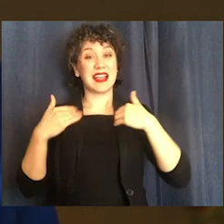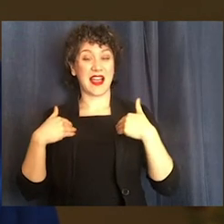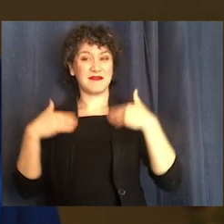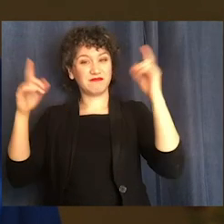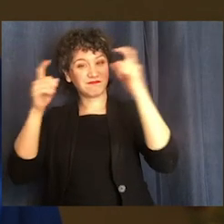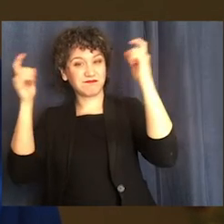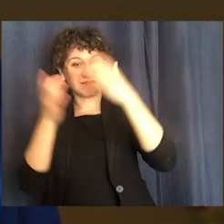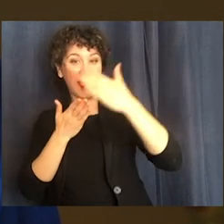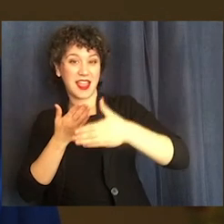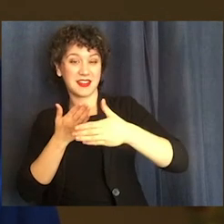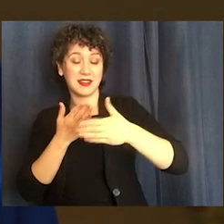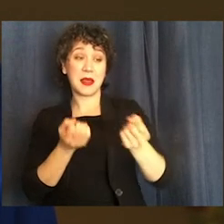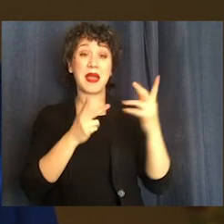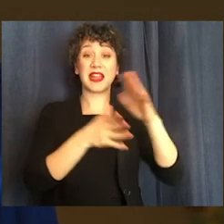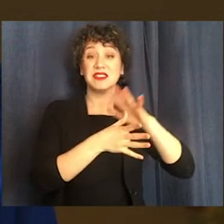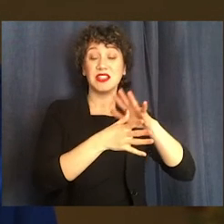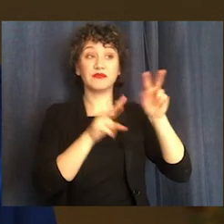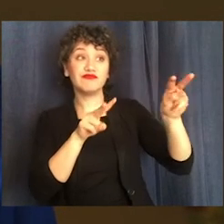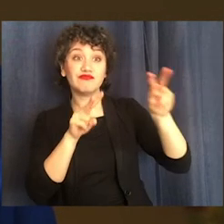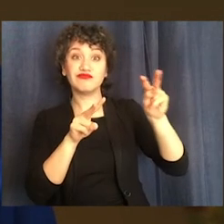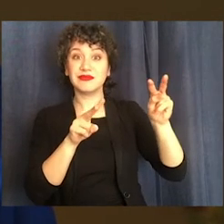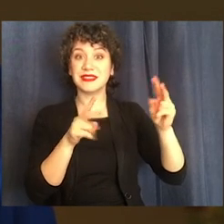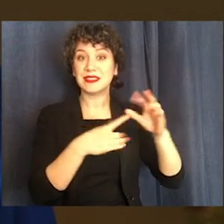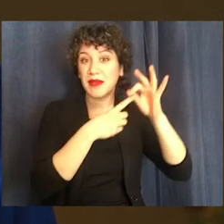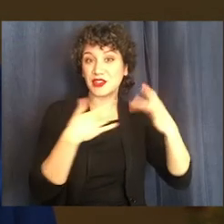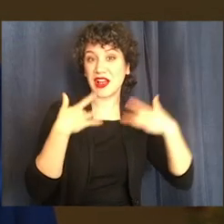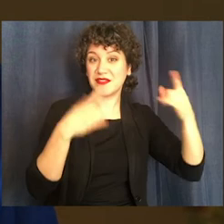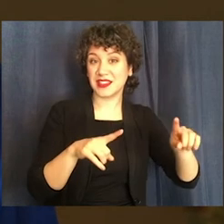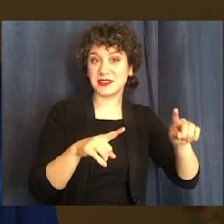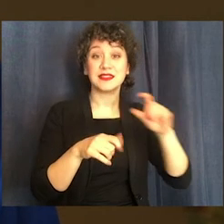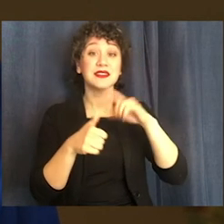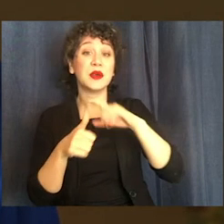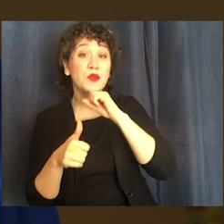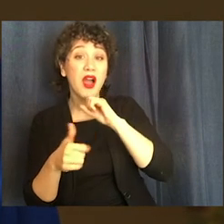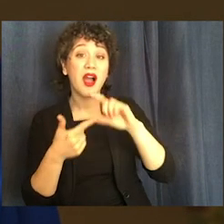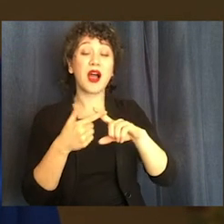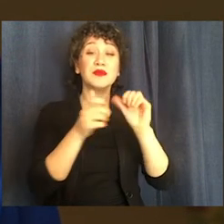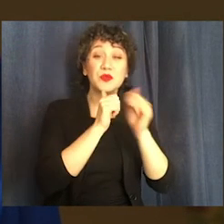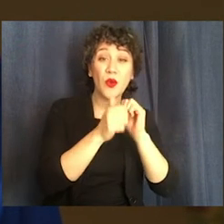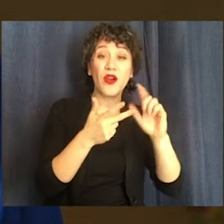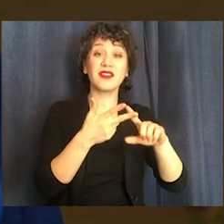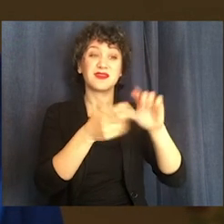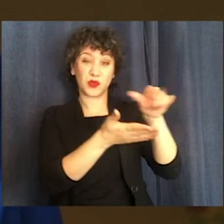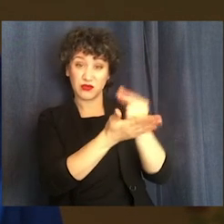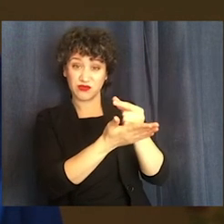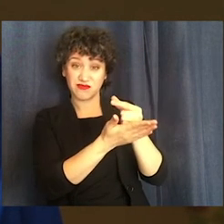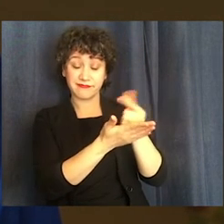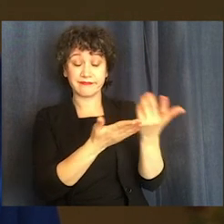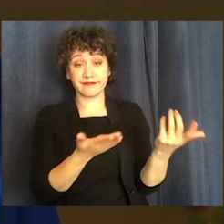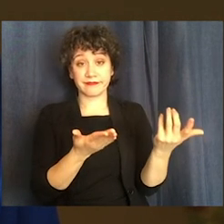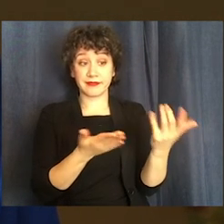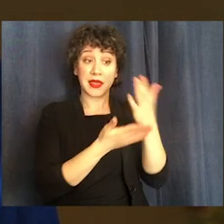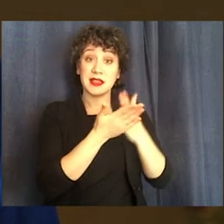itself. While some of these couldn't be adapted to an online version, those that could were, and though we lose the traditional graduation in the gym